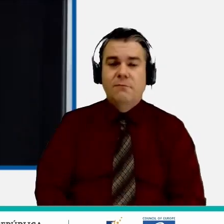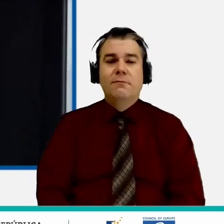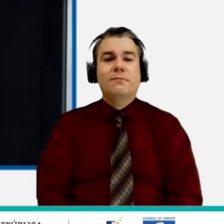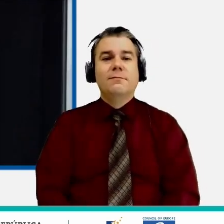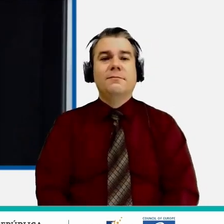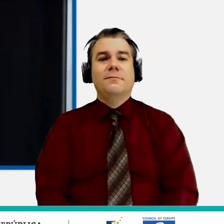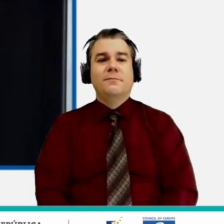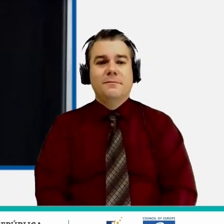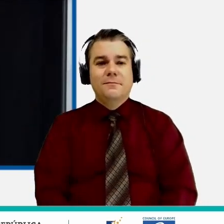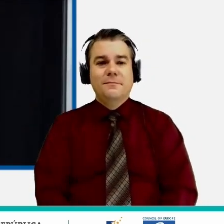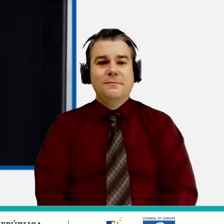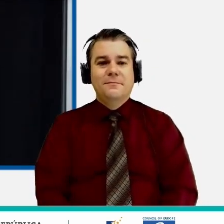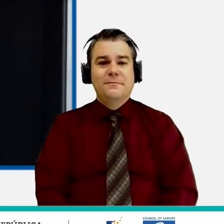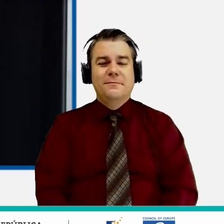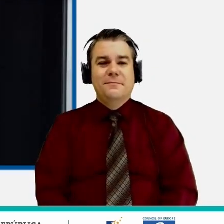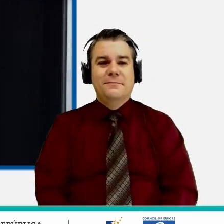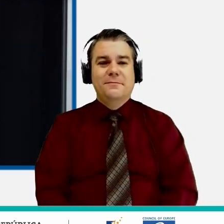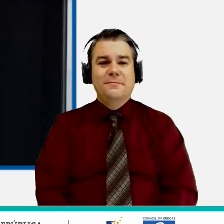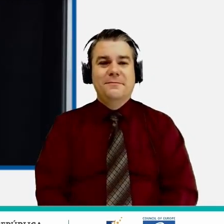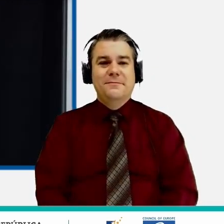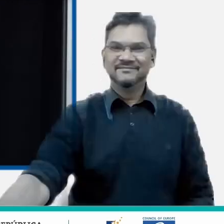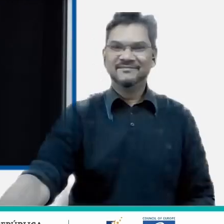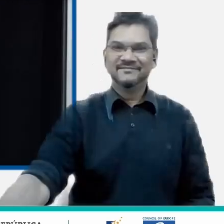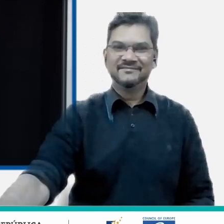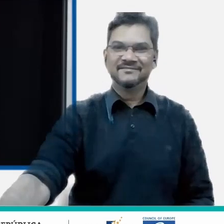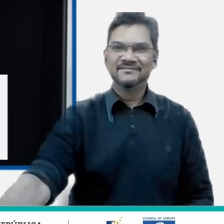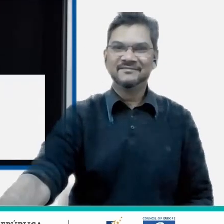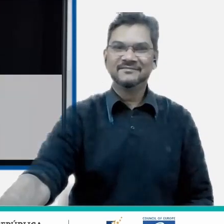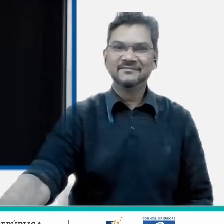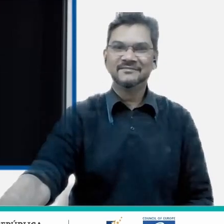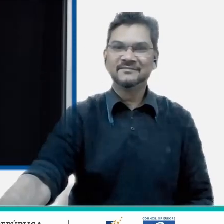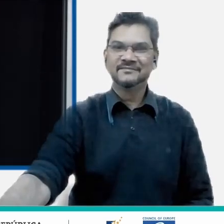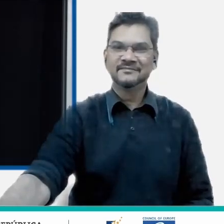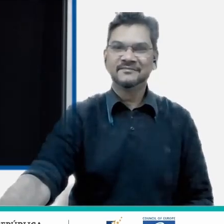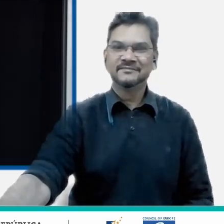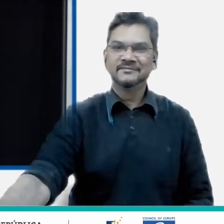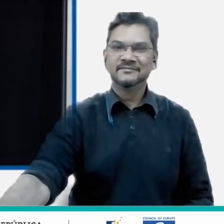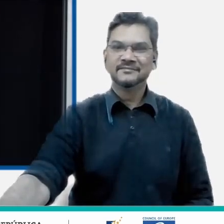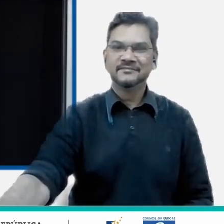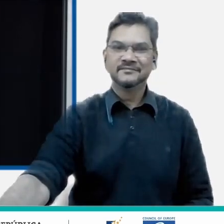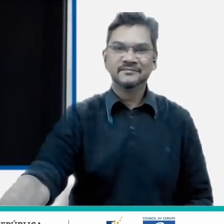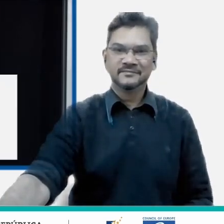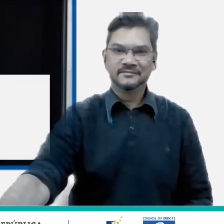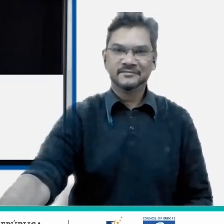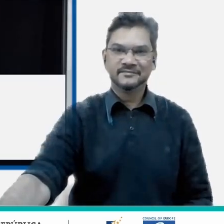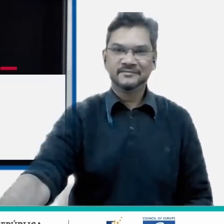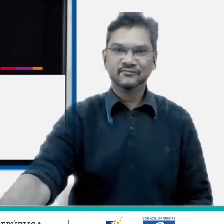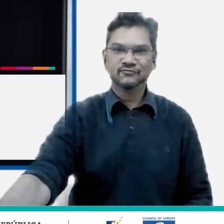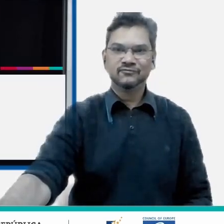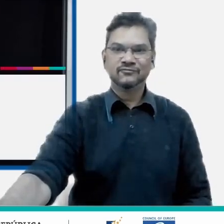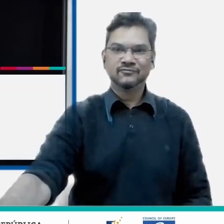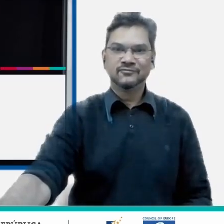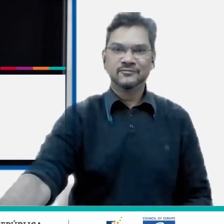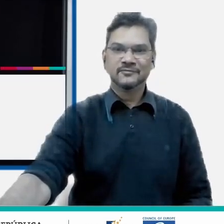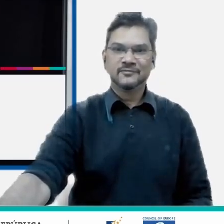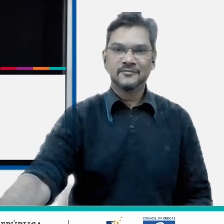Yes, actually, I'm quite energized to hear the different contributions from the panel members, because a lot of those were the findings of